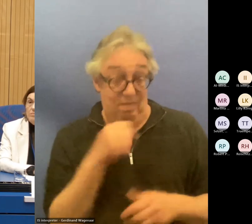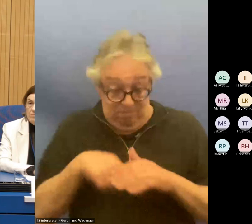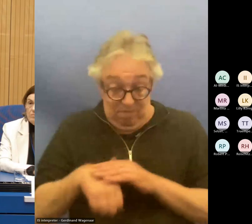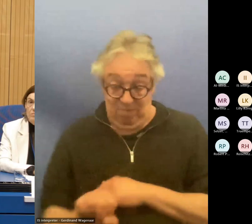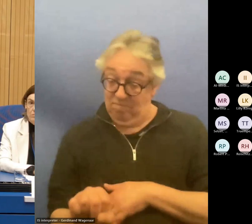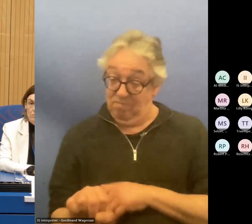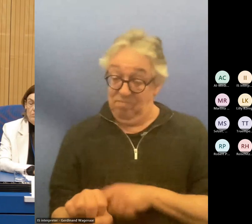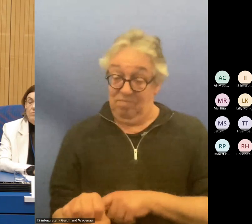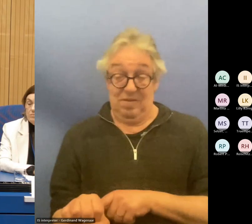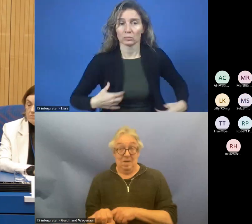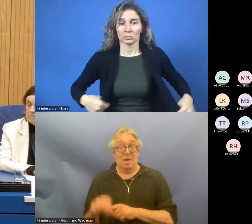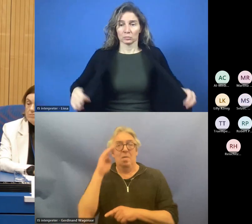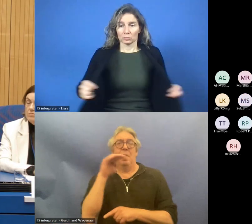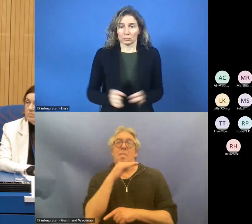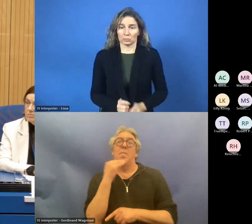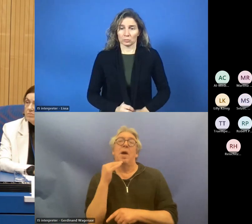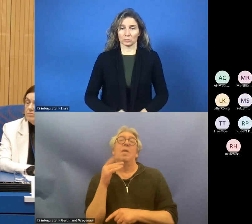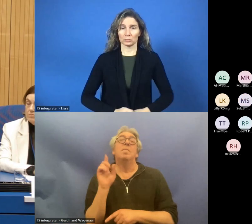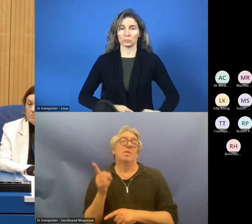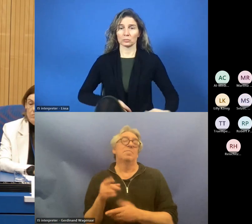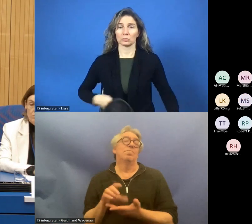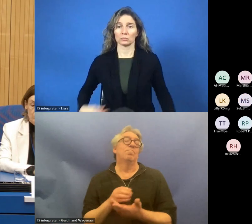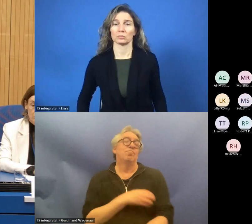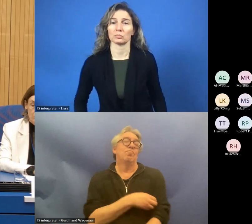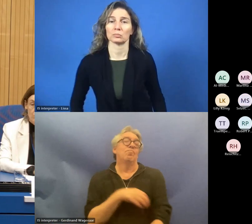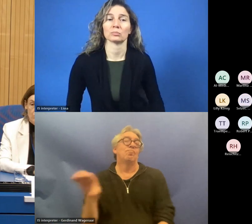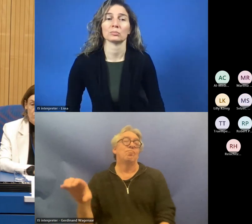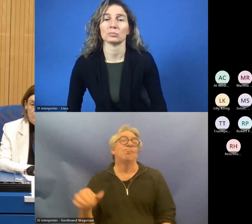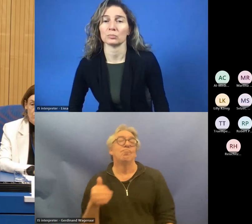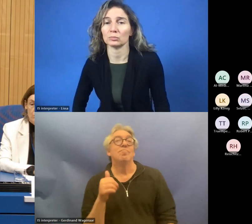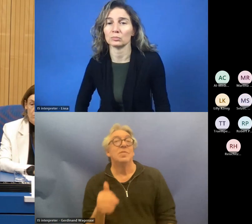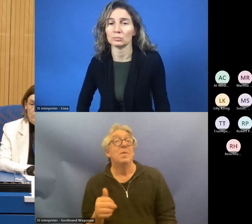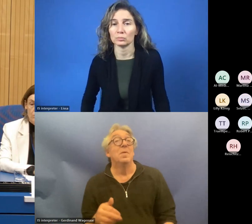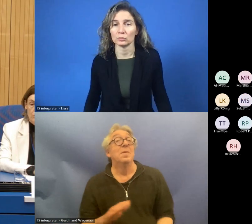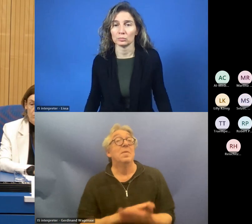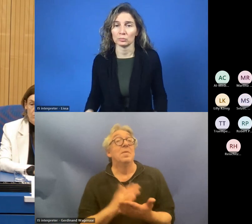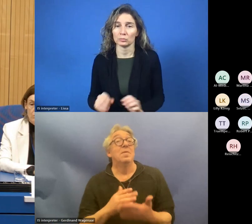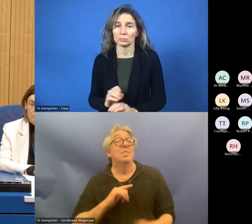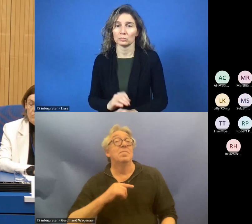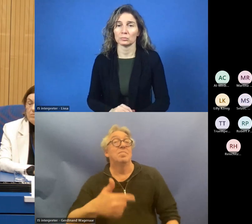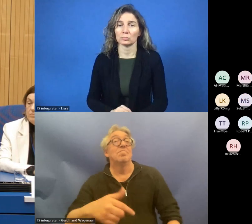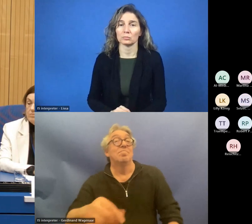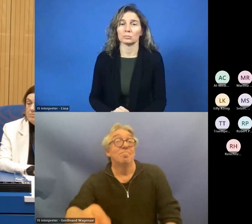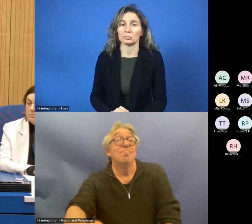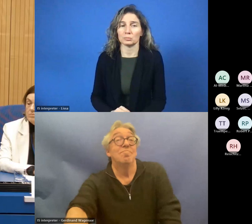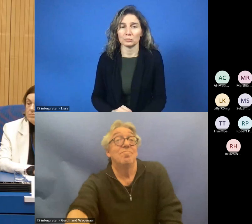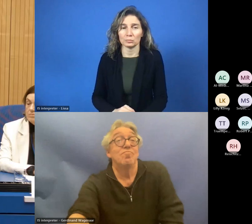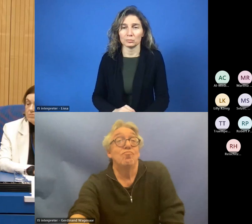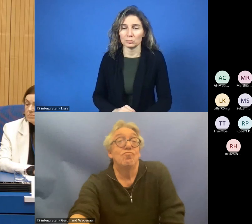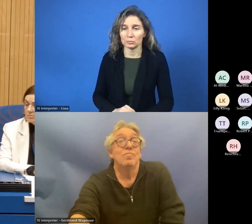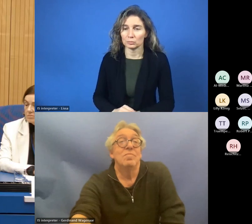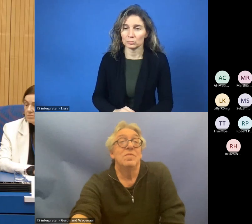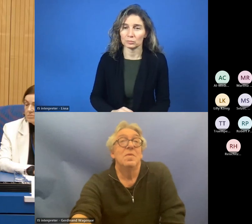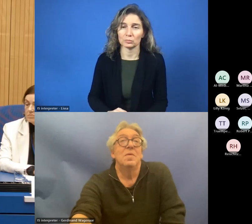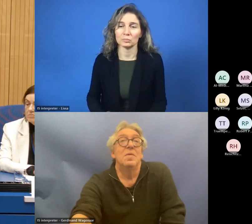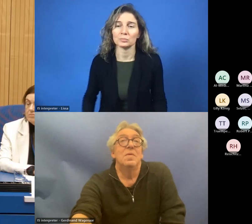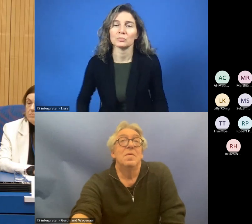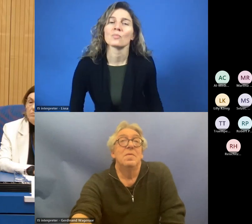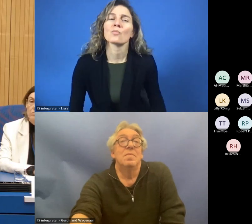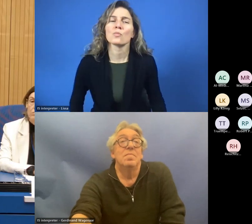their kids. Inclusion in education is not just a moral imperative, it's also a fundamental human